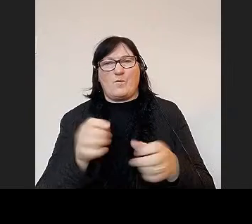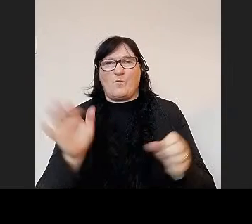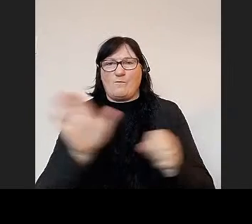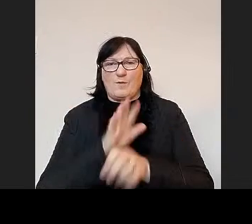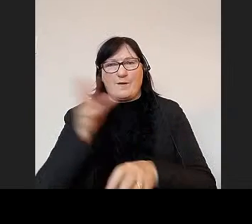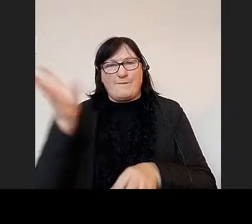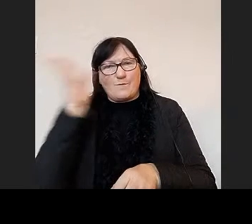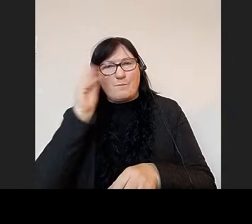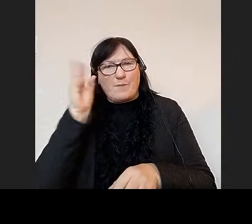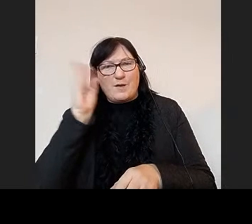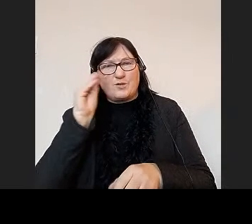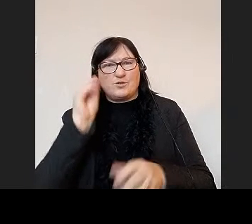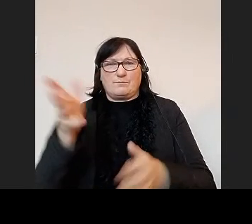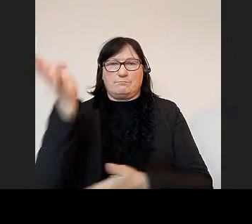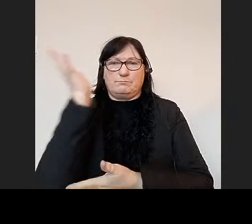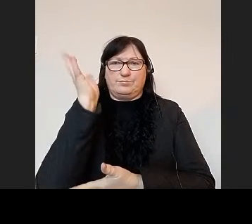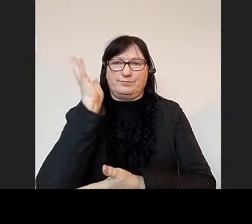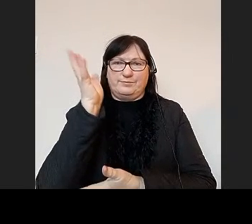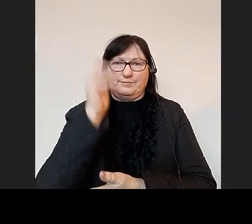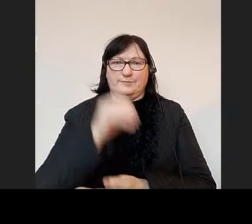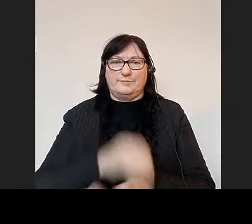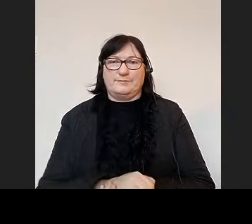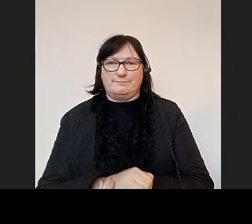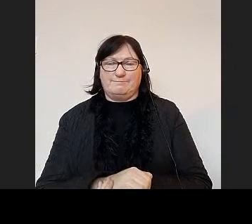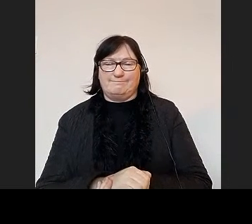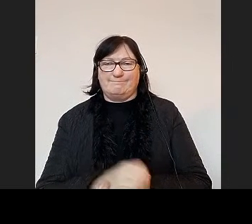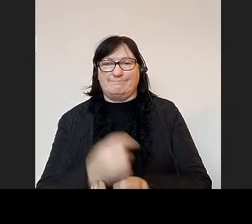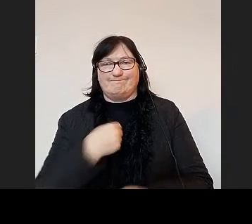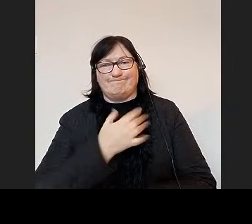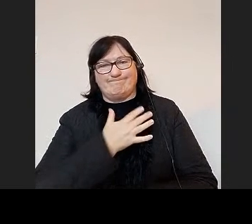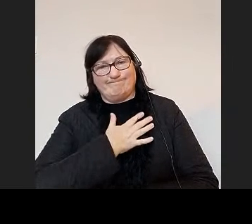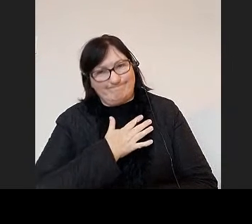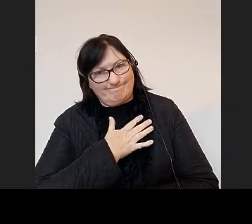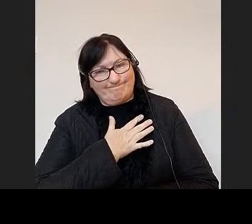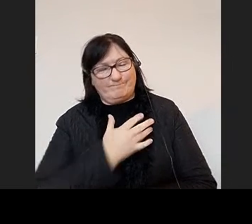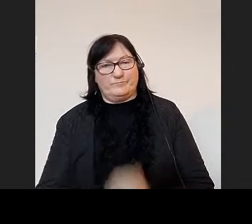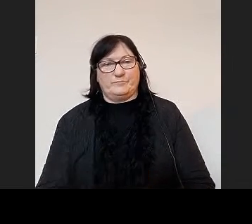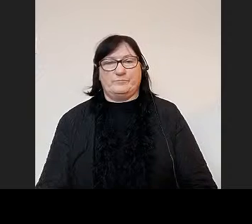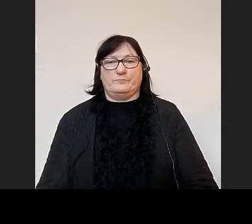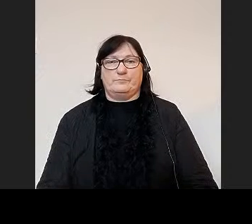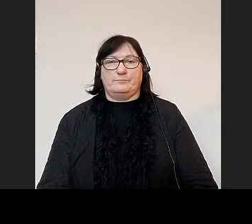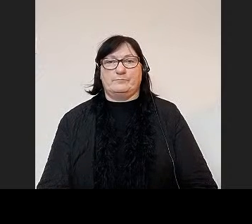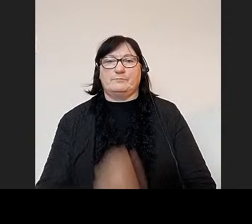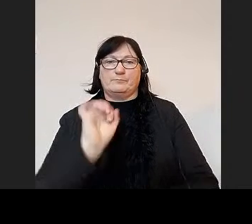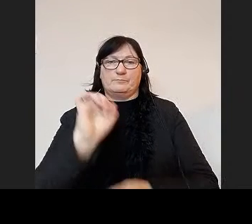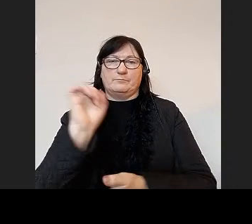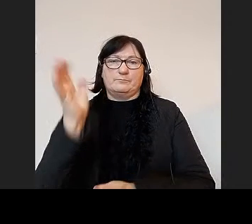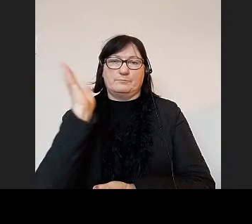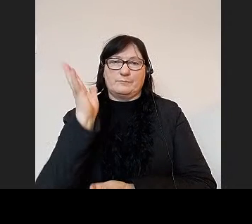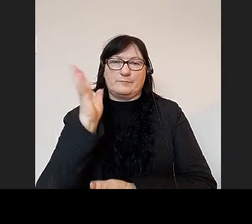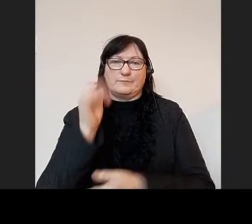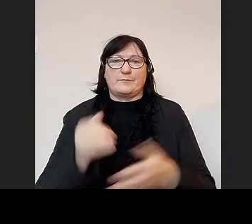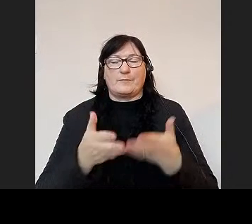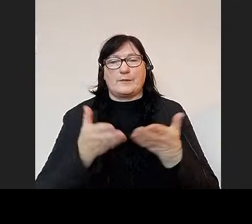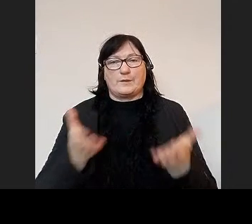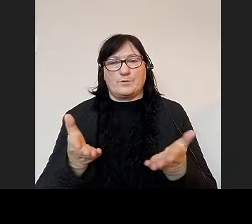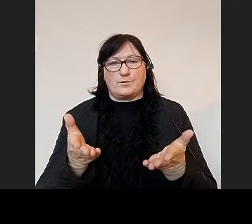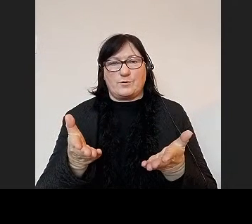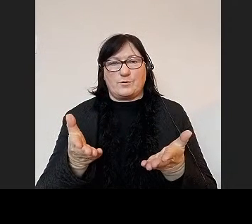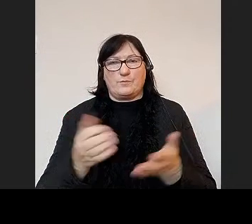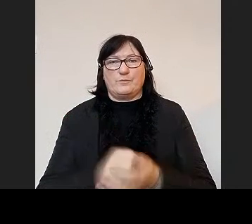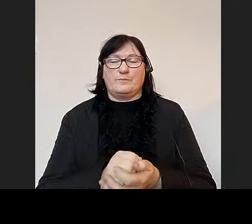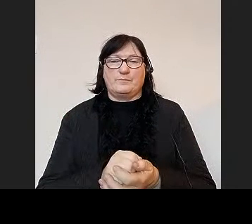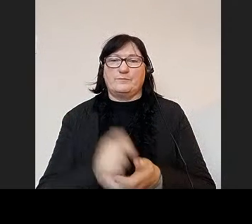presentation. It is really appreciated. Your presentation have demonstrated the journey traveled